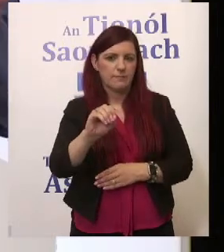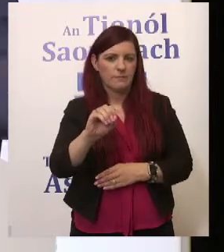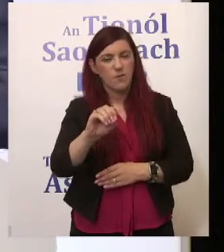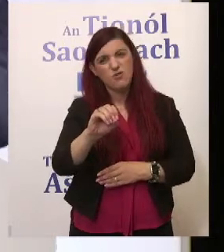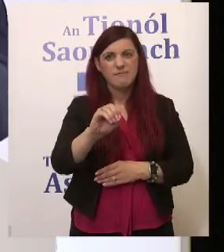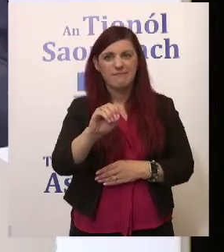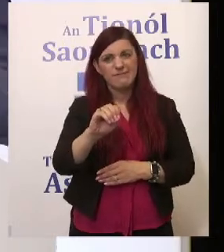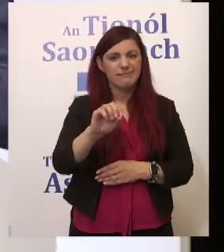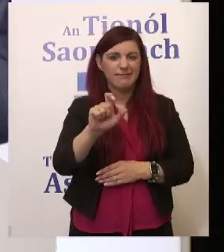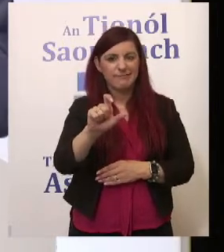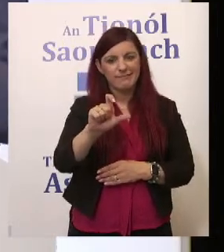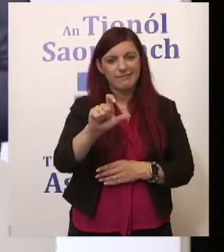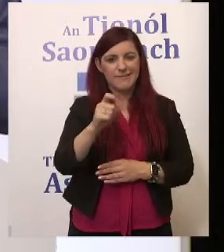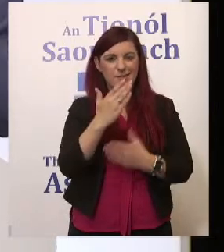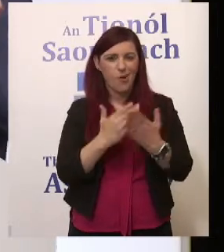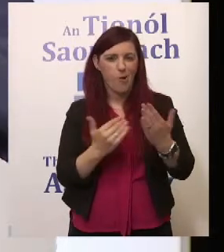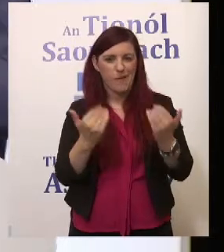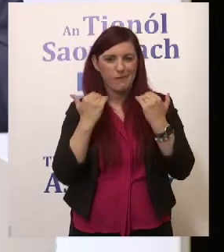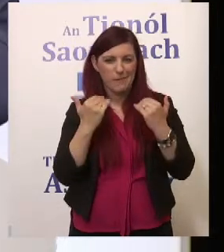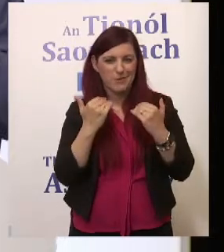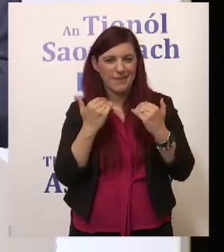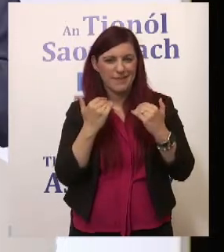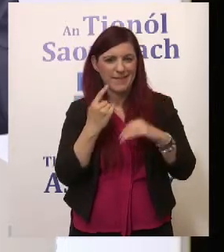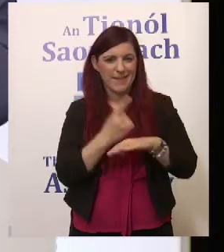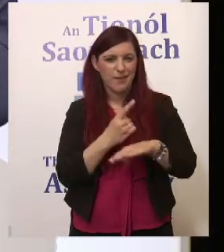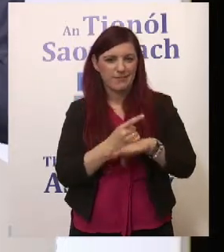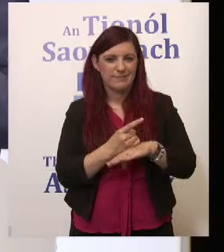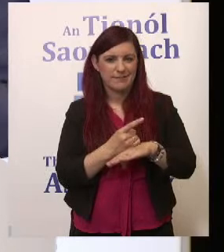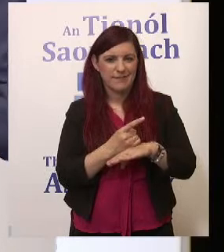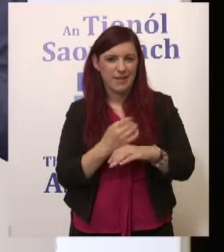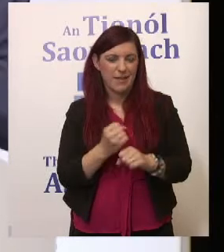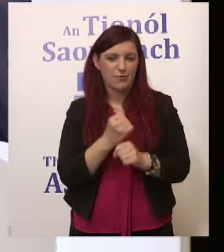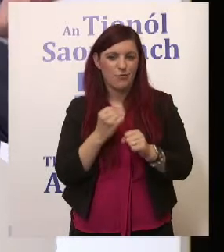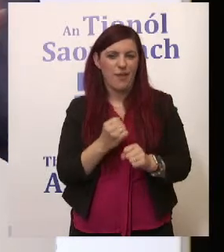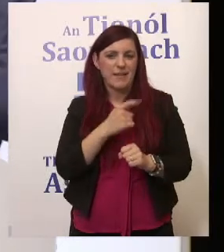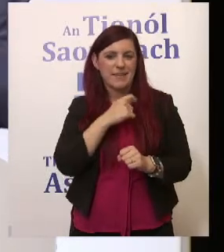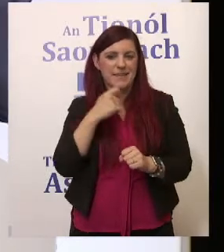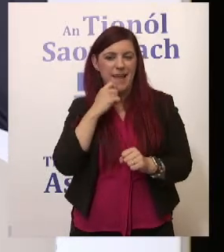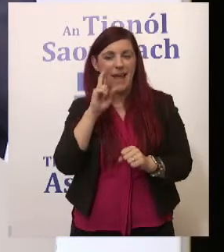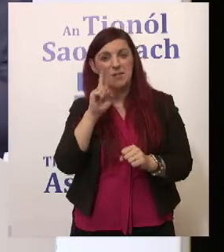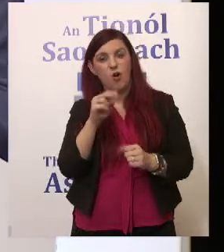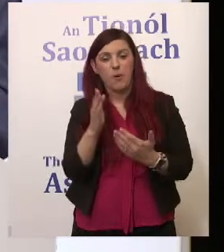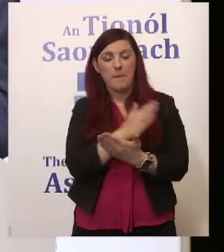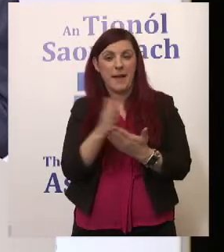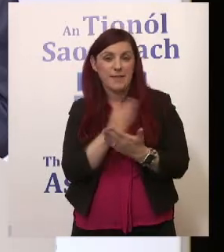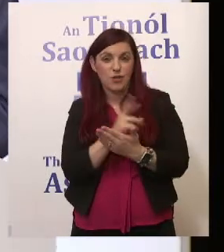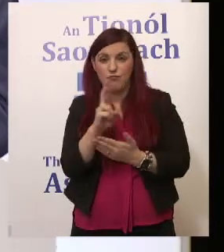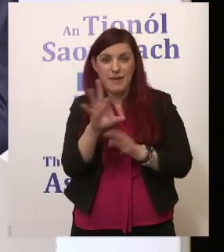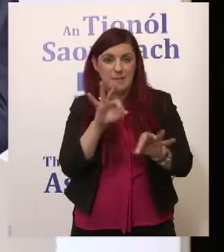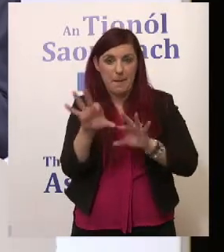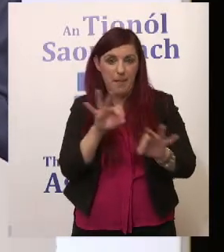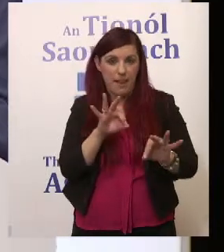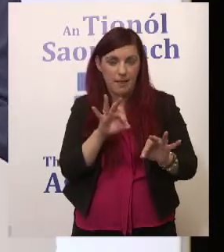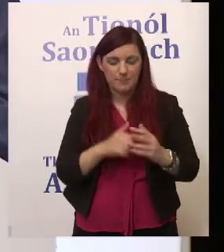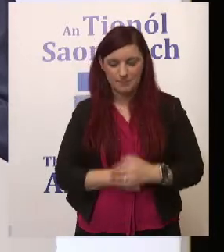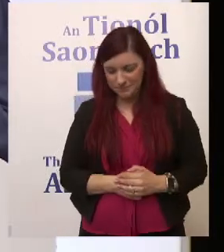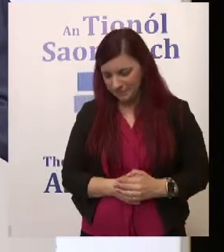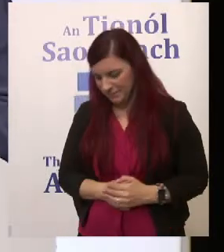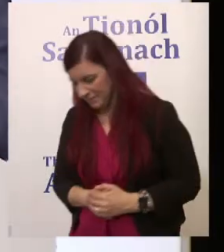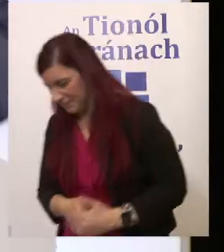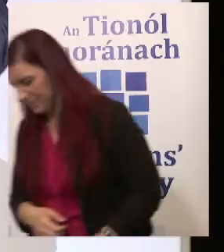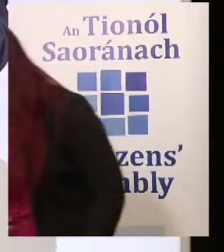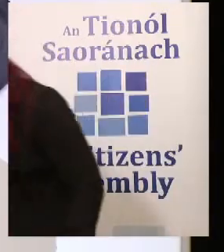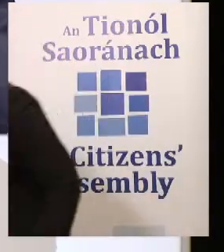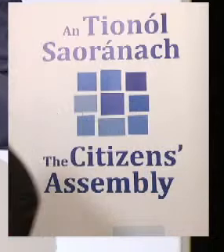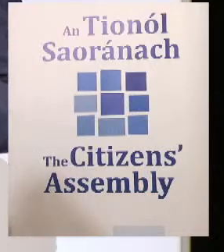kind of maybe some information, and it's from, as I say, an unbiased, it's a random sample of people. So